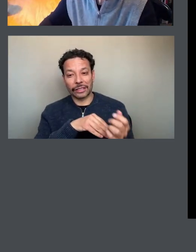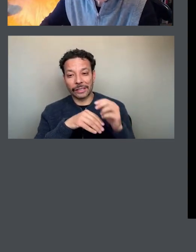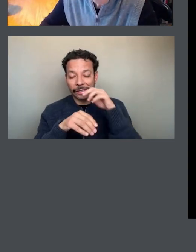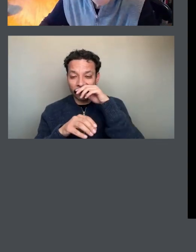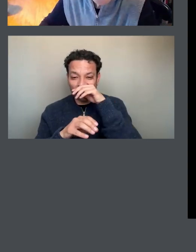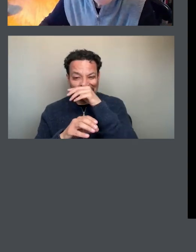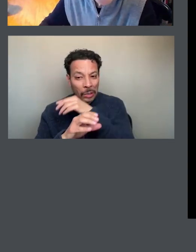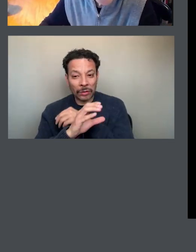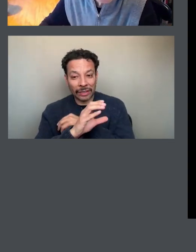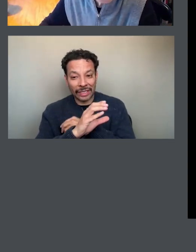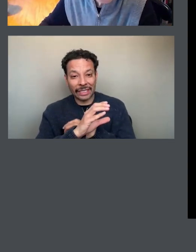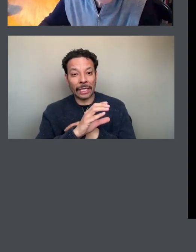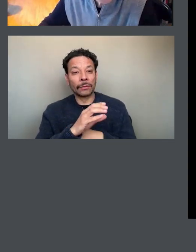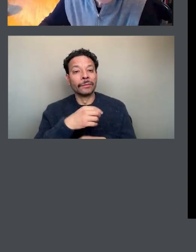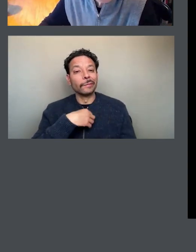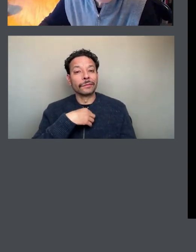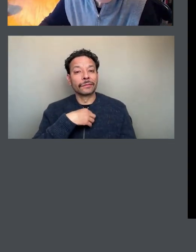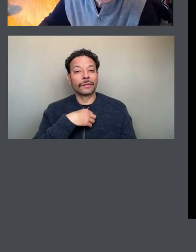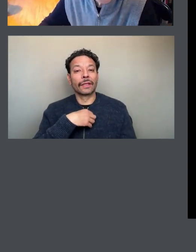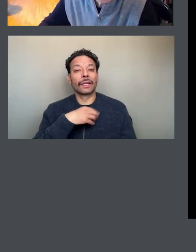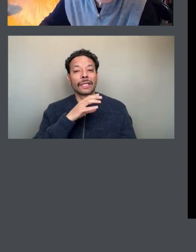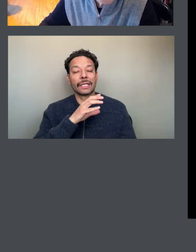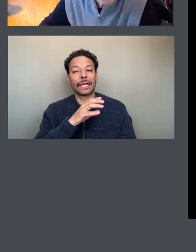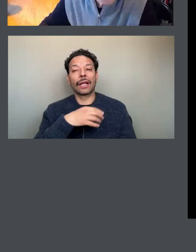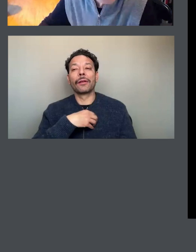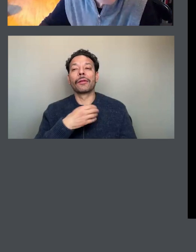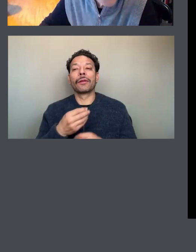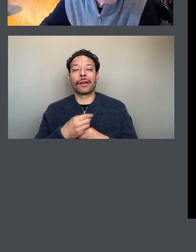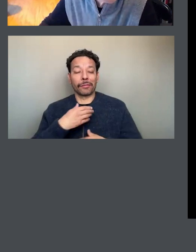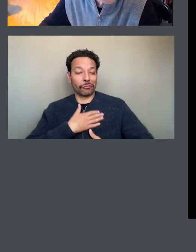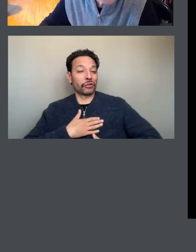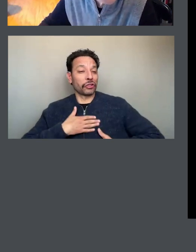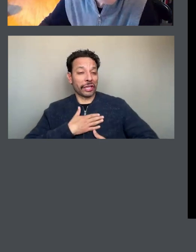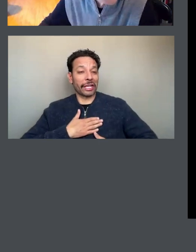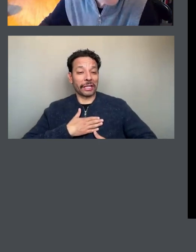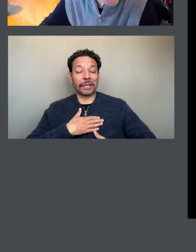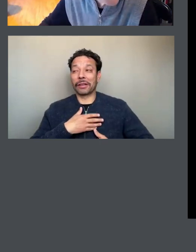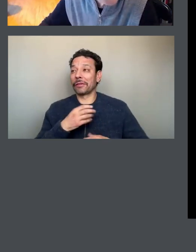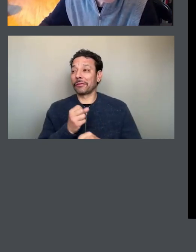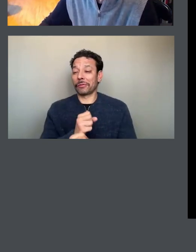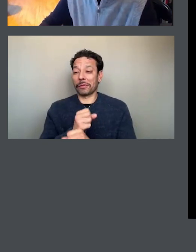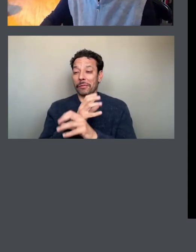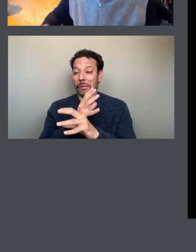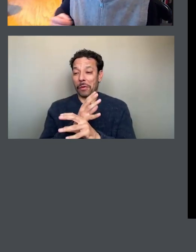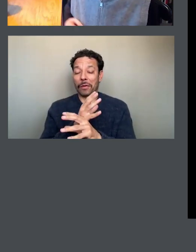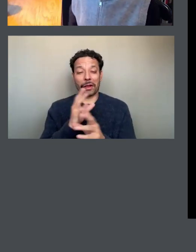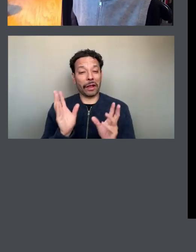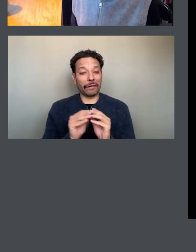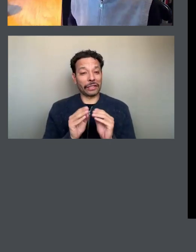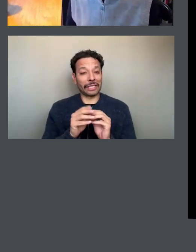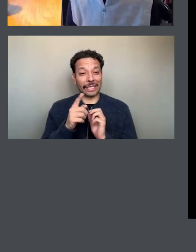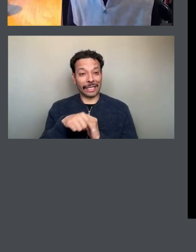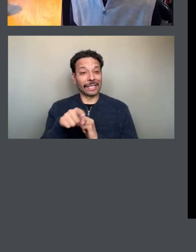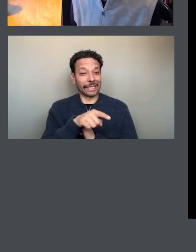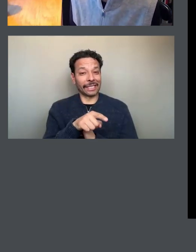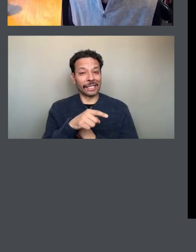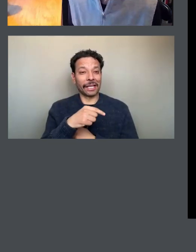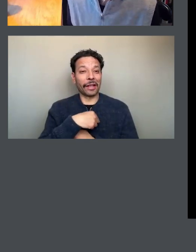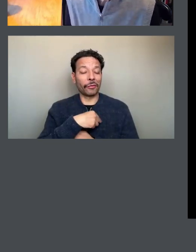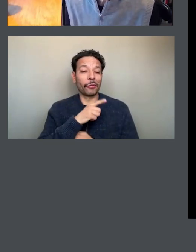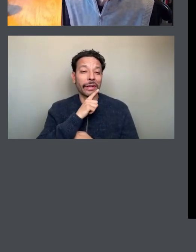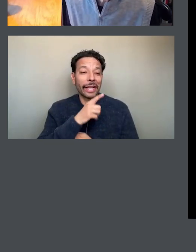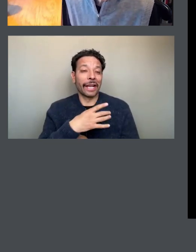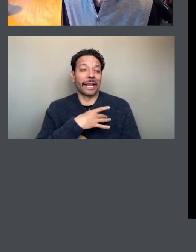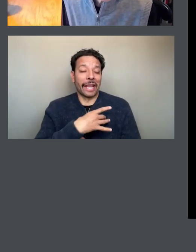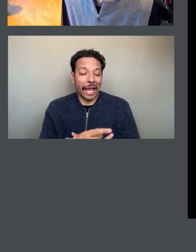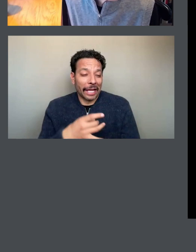as much as I appreciate remote conferences like this, I would have just really liked to have